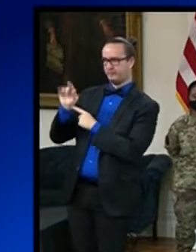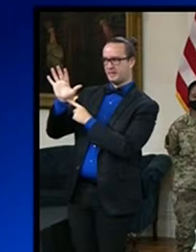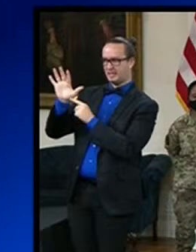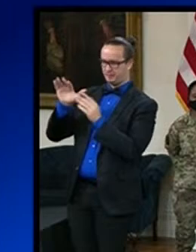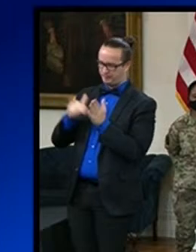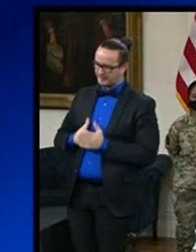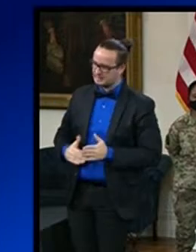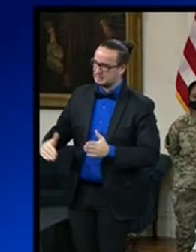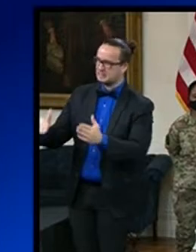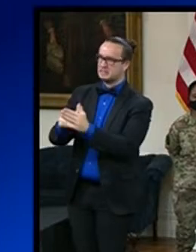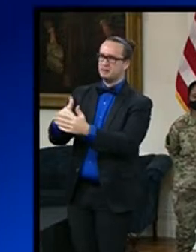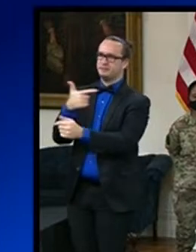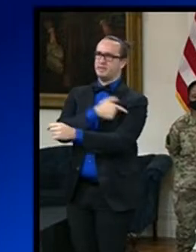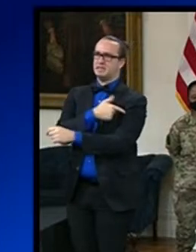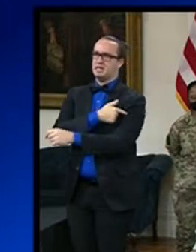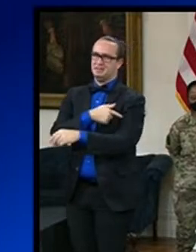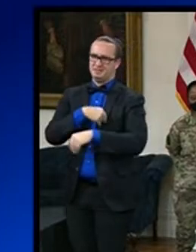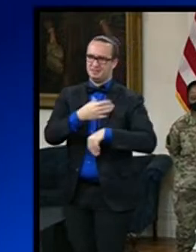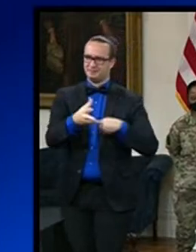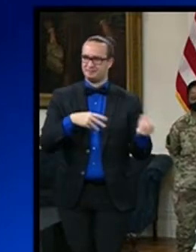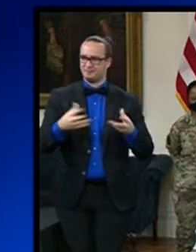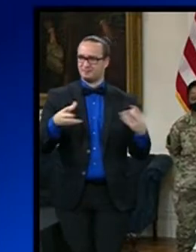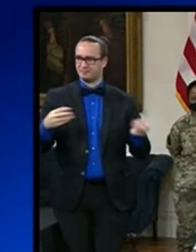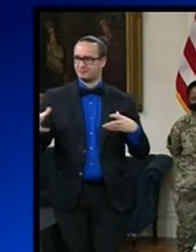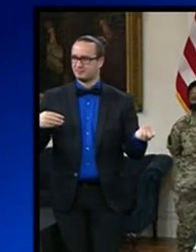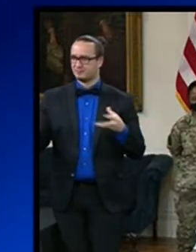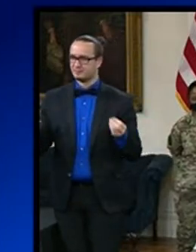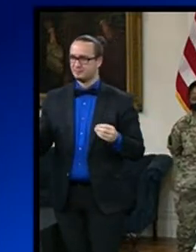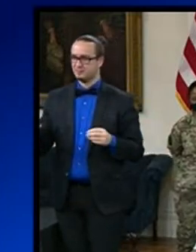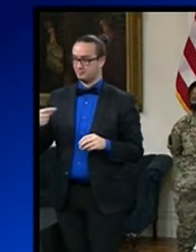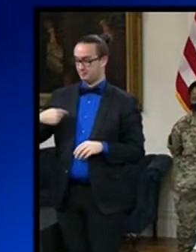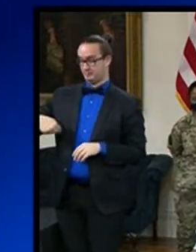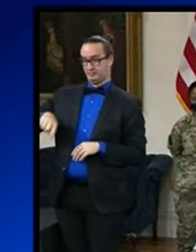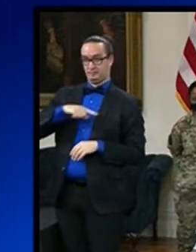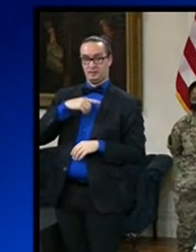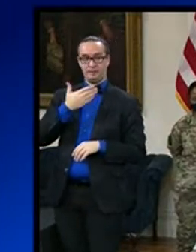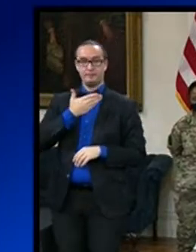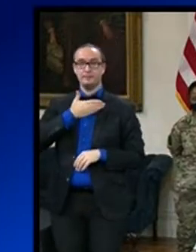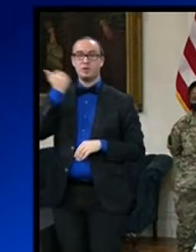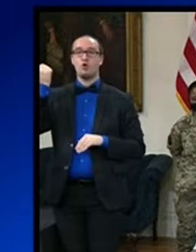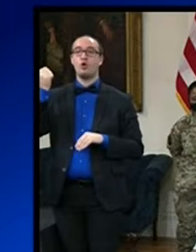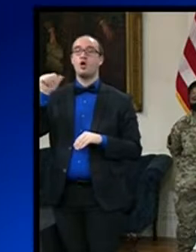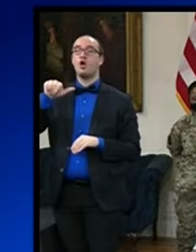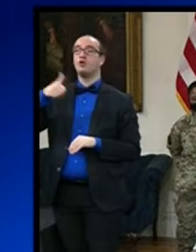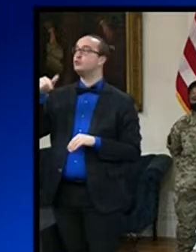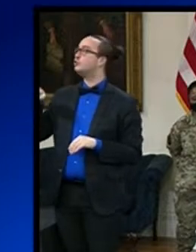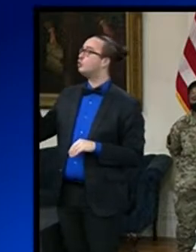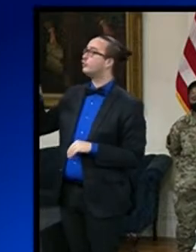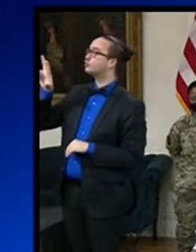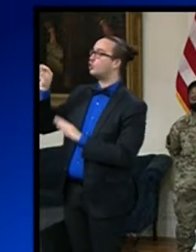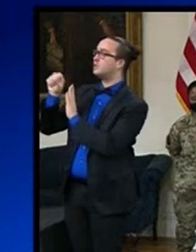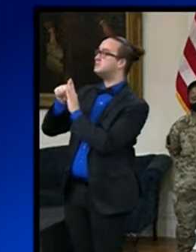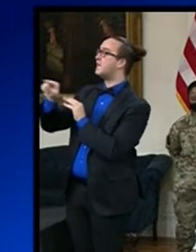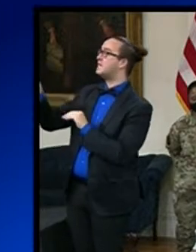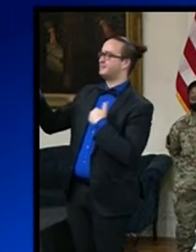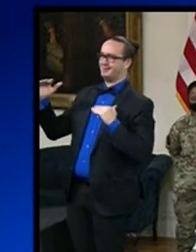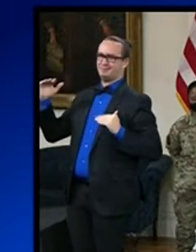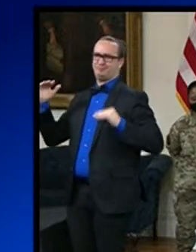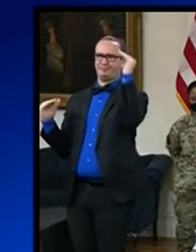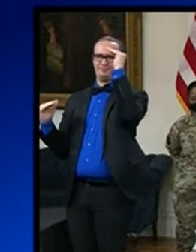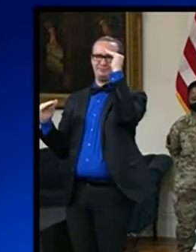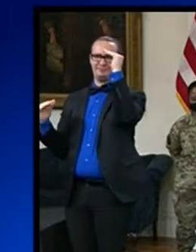states. Our percentage of population vaccinated is better than 29 other states. But just